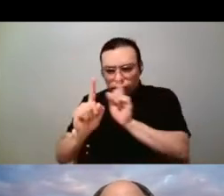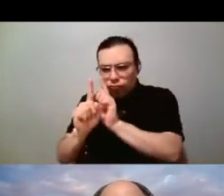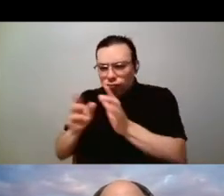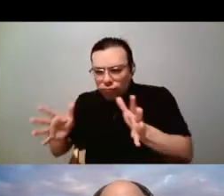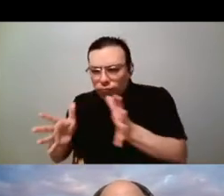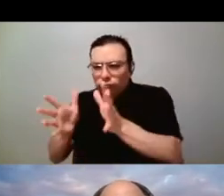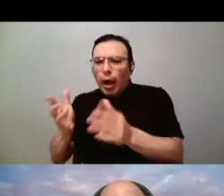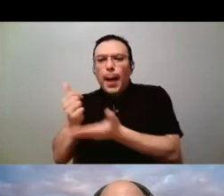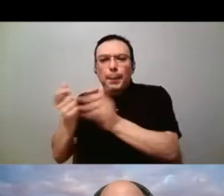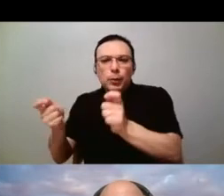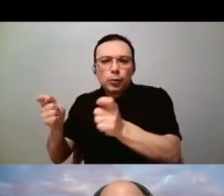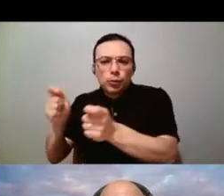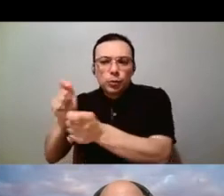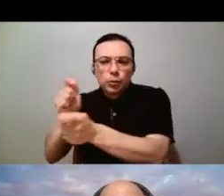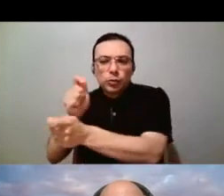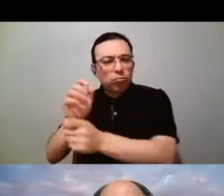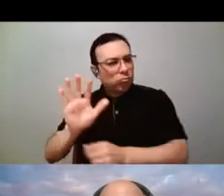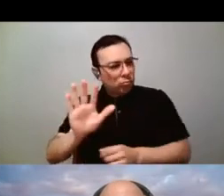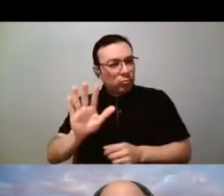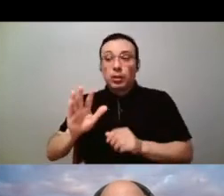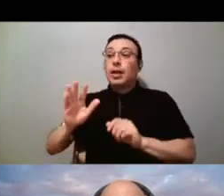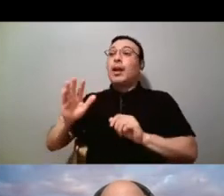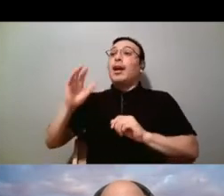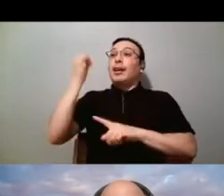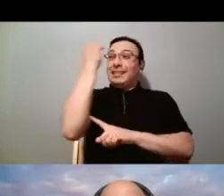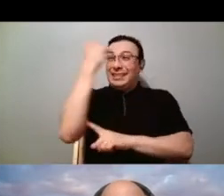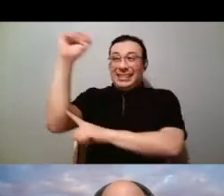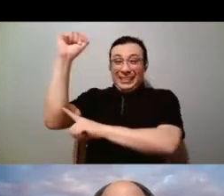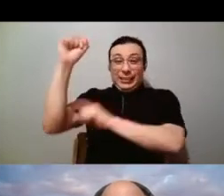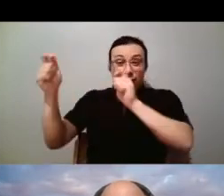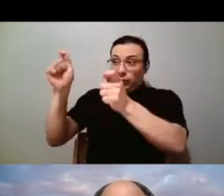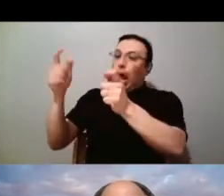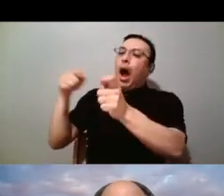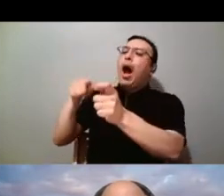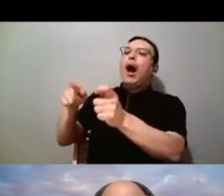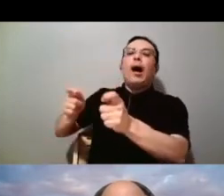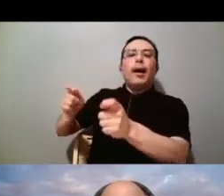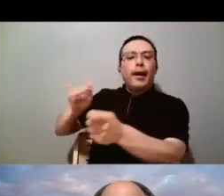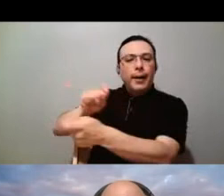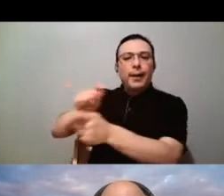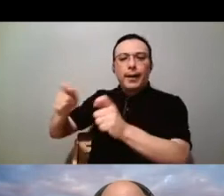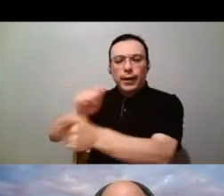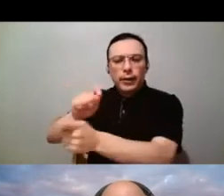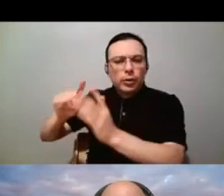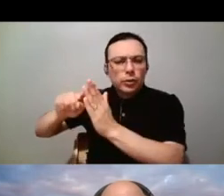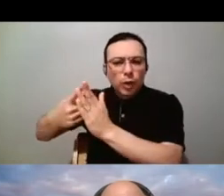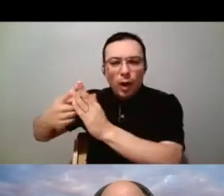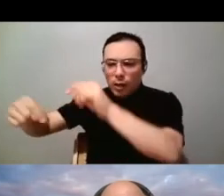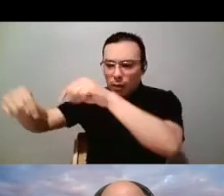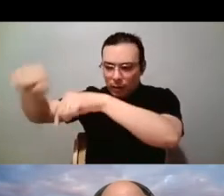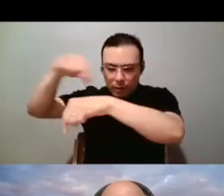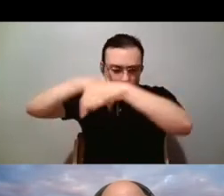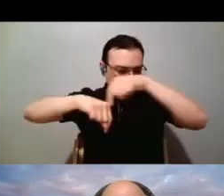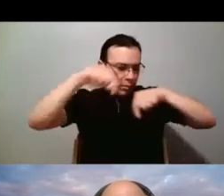And isn't an uprising a series of transitions that begin long before any of us may notice